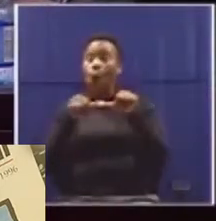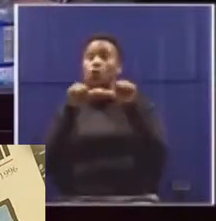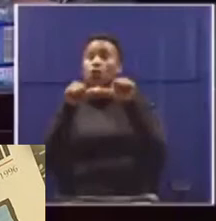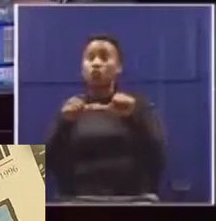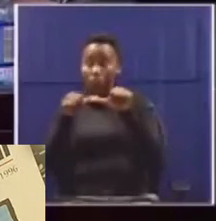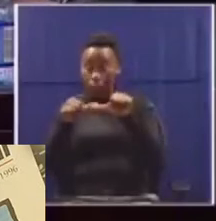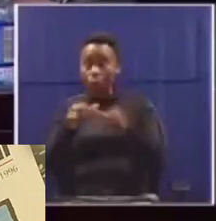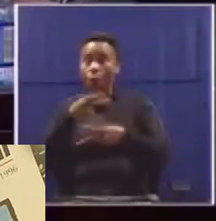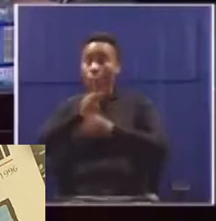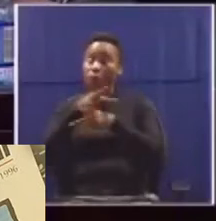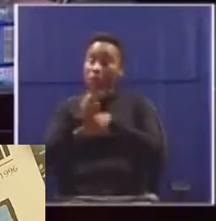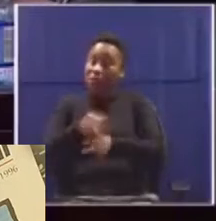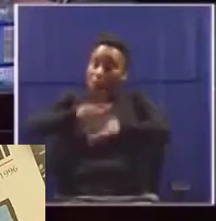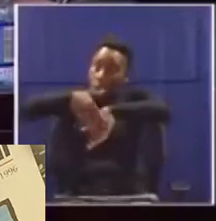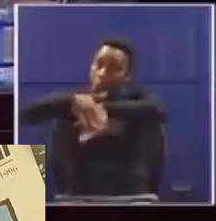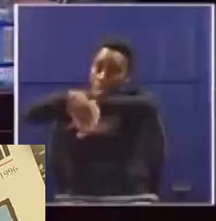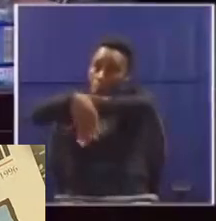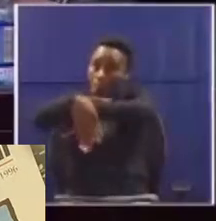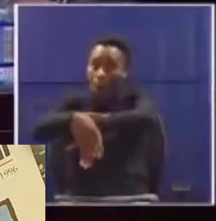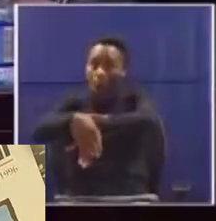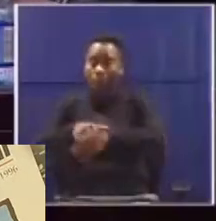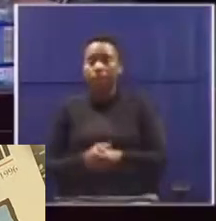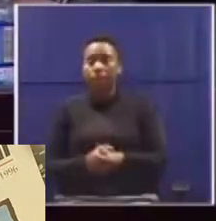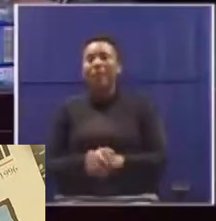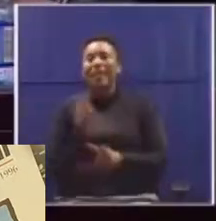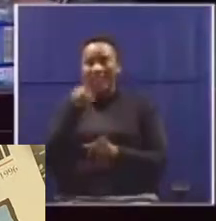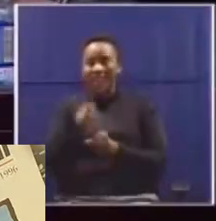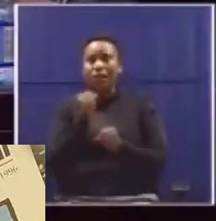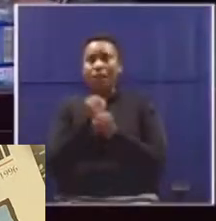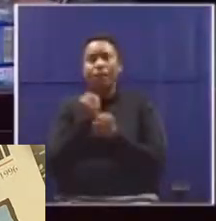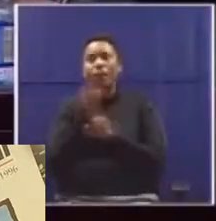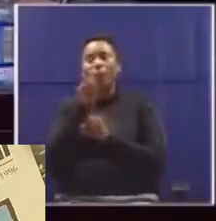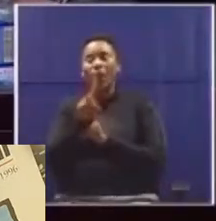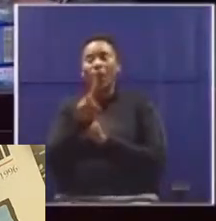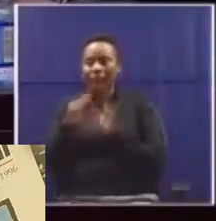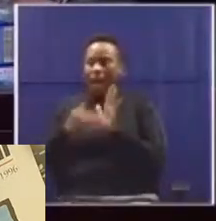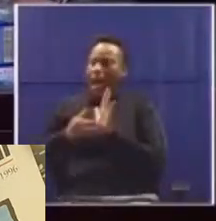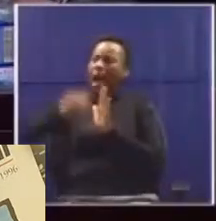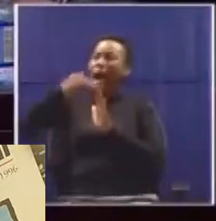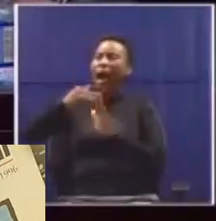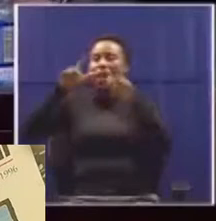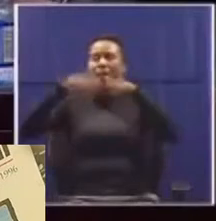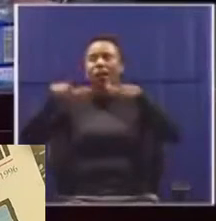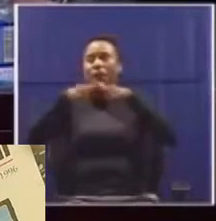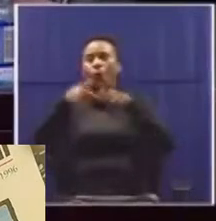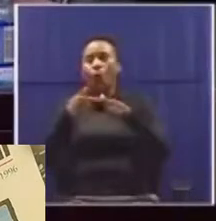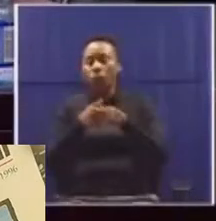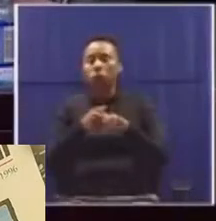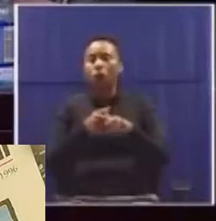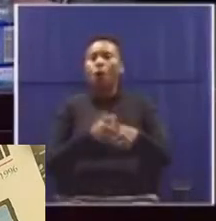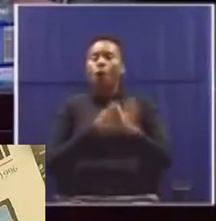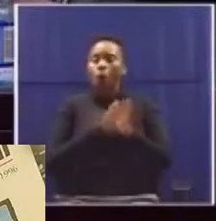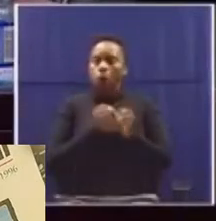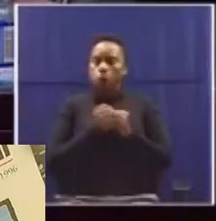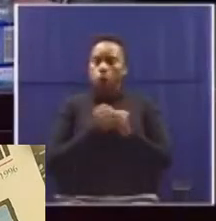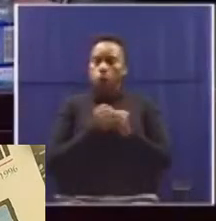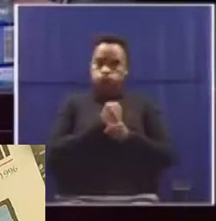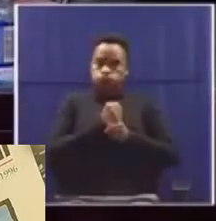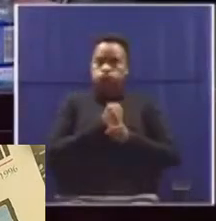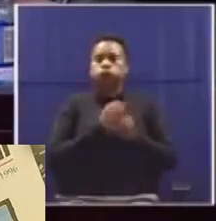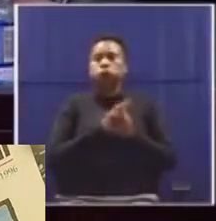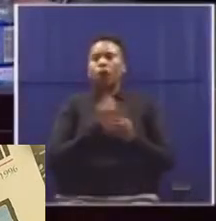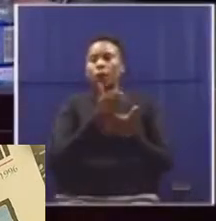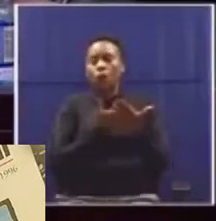be reproduced mainly driven by high levels of concentration in the economy a financial